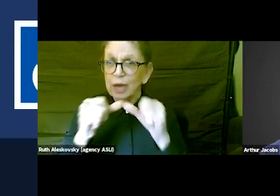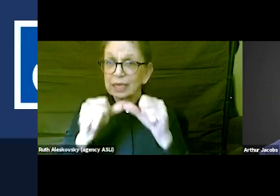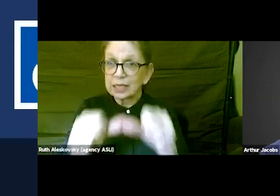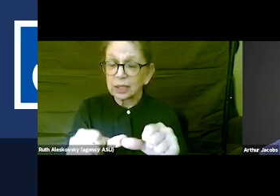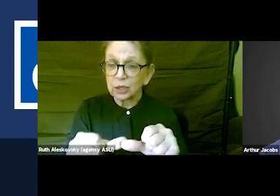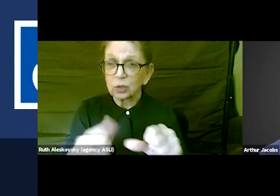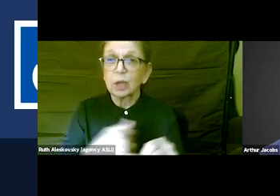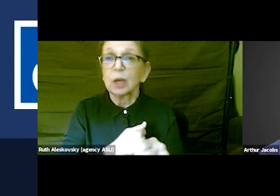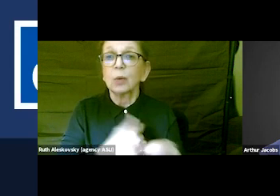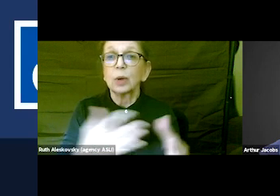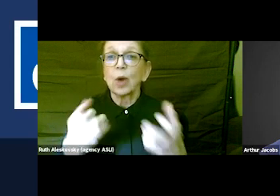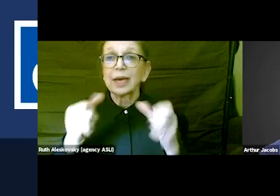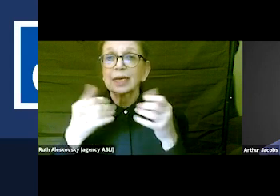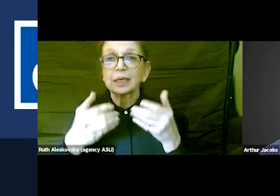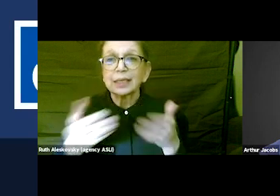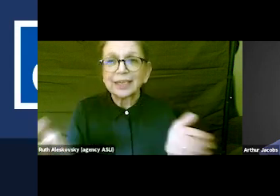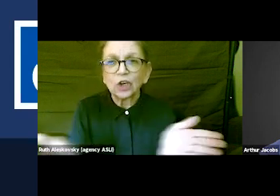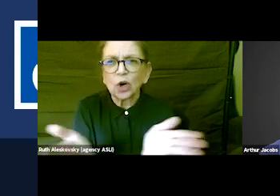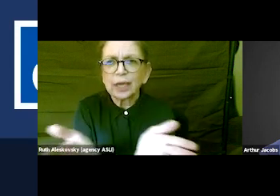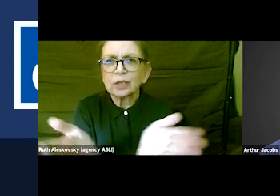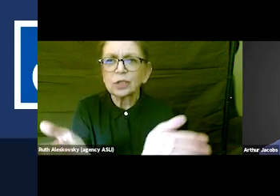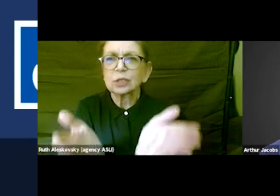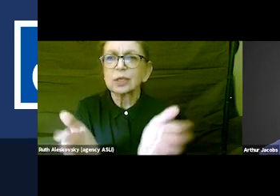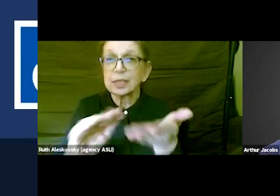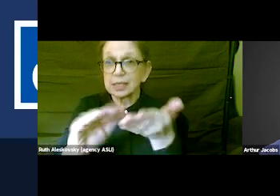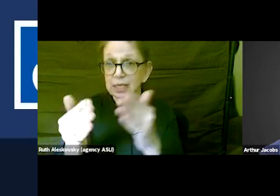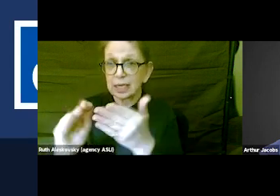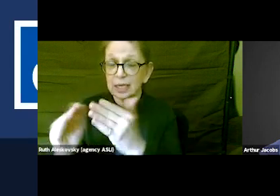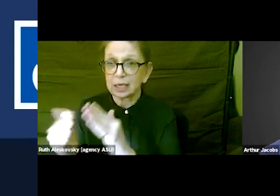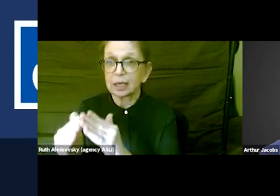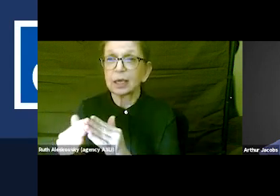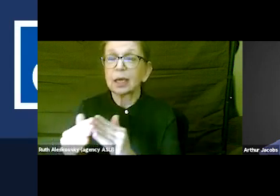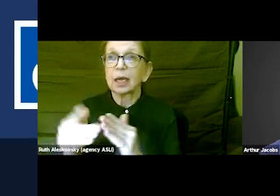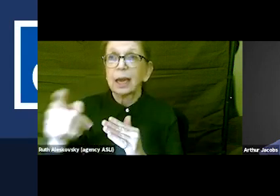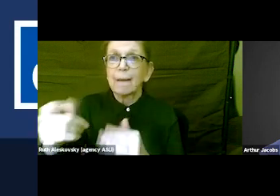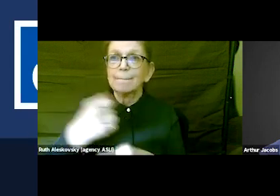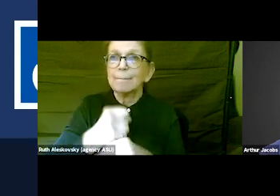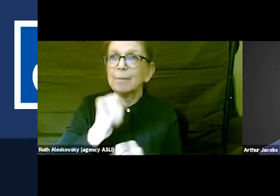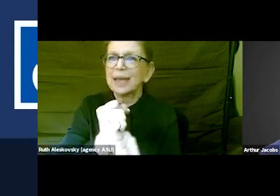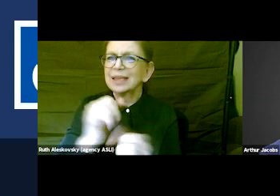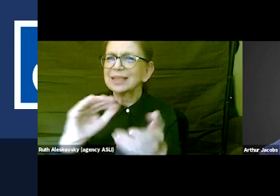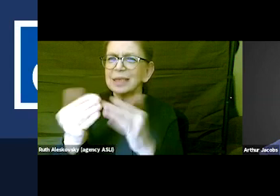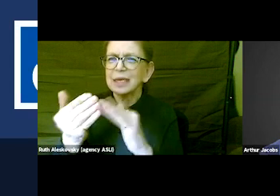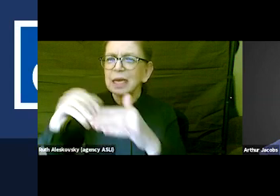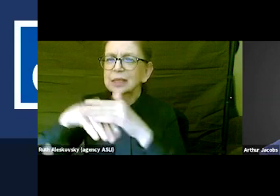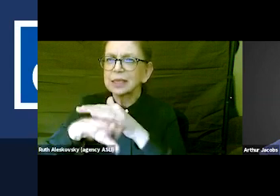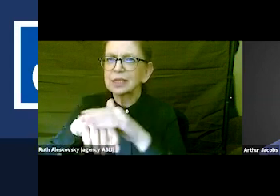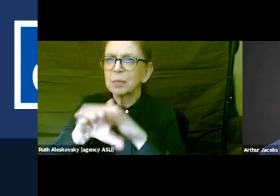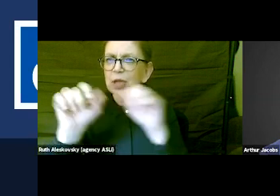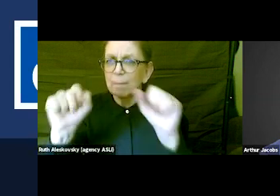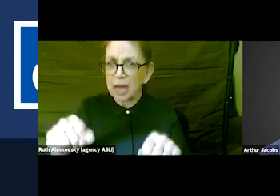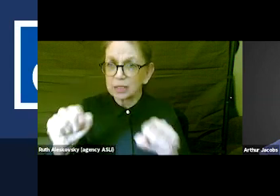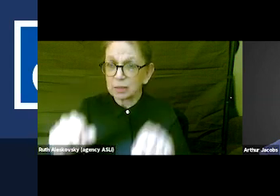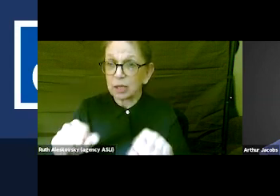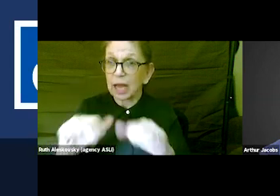encourage the city to, as Eli said earlier, make the city as accessible as it can be. And one of the